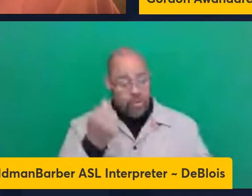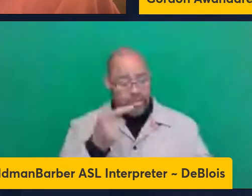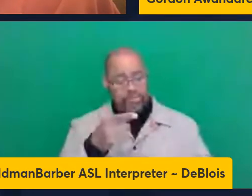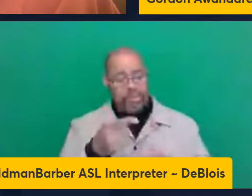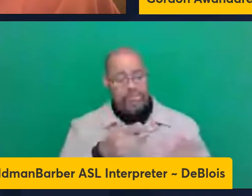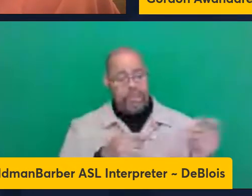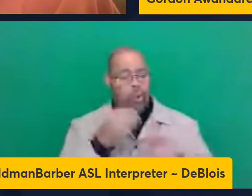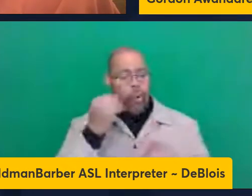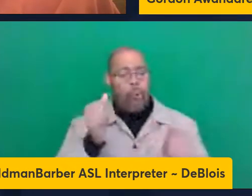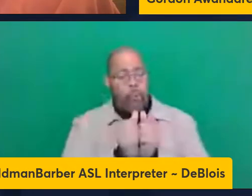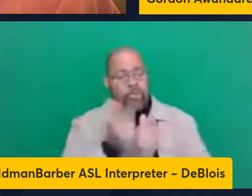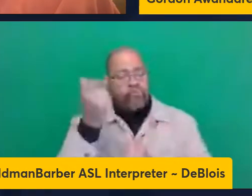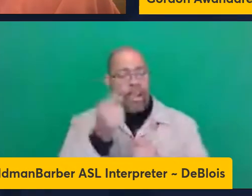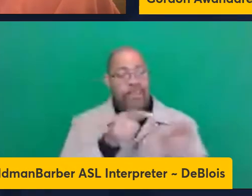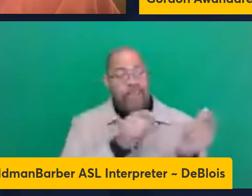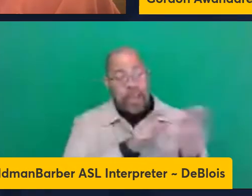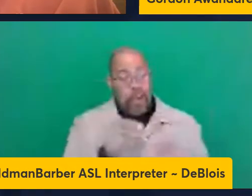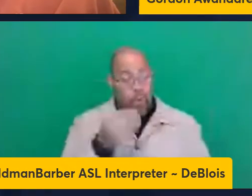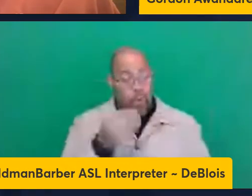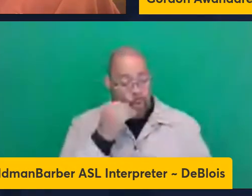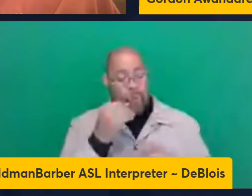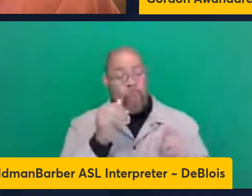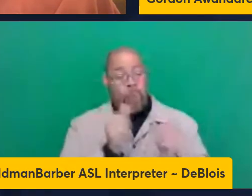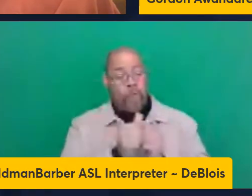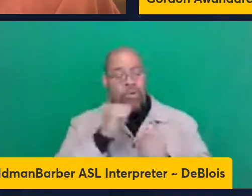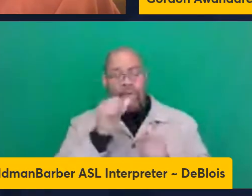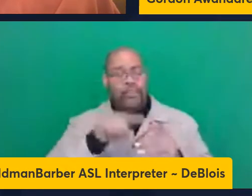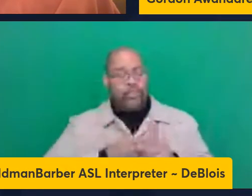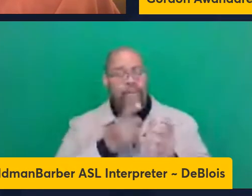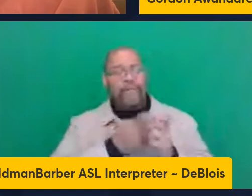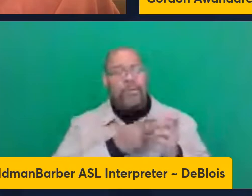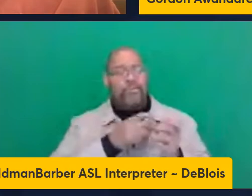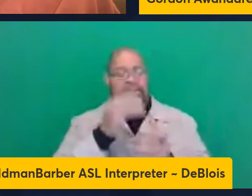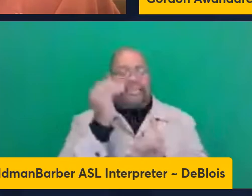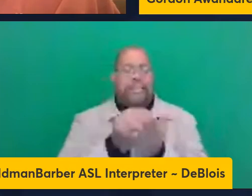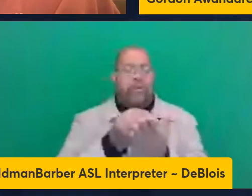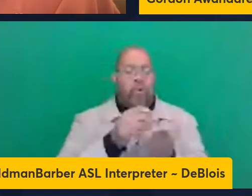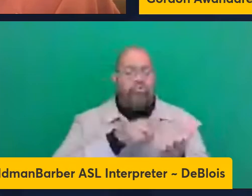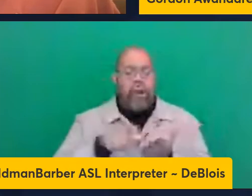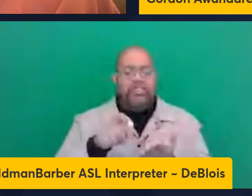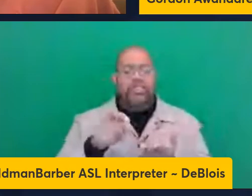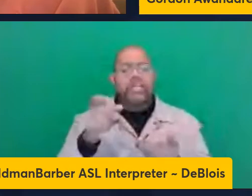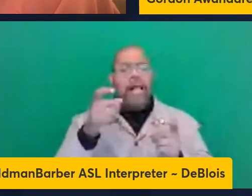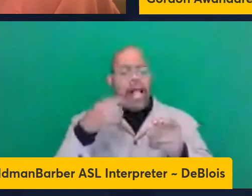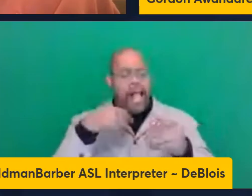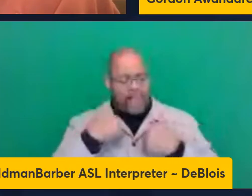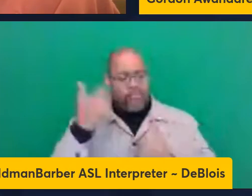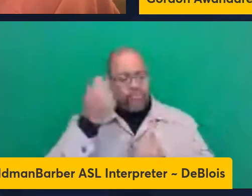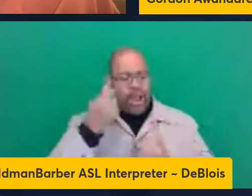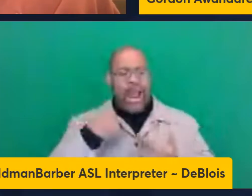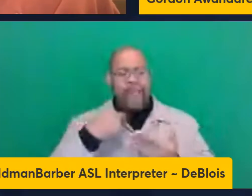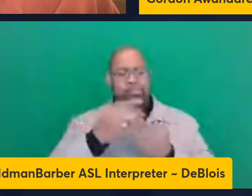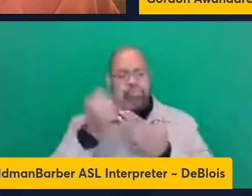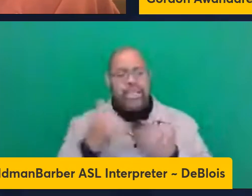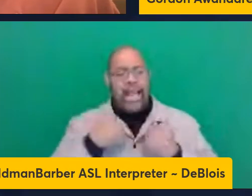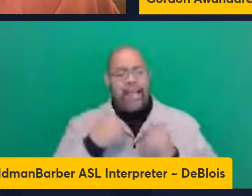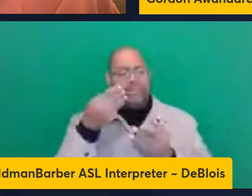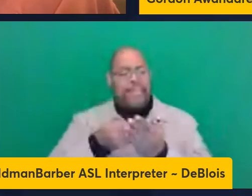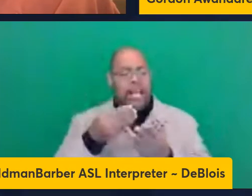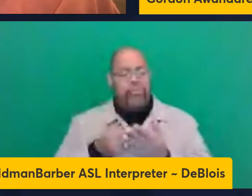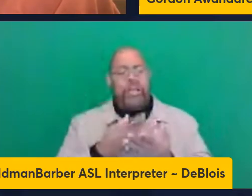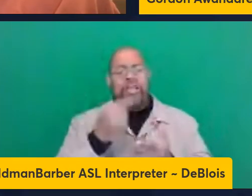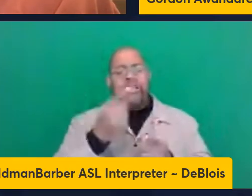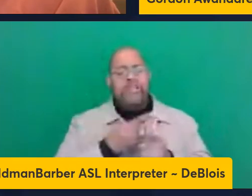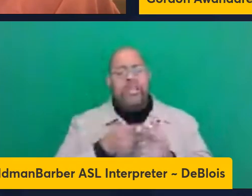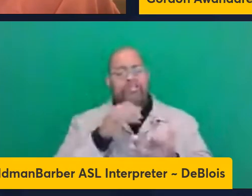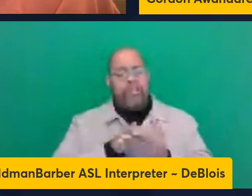home with a grant. So they come home and they don't have to start from zero. They come with a grant, they have a project, they have a salary, and then